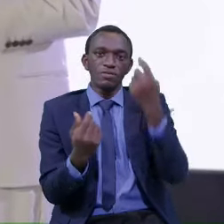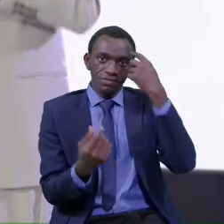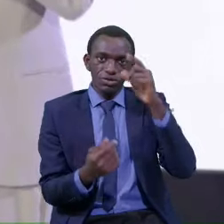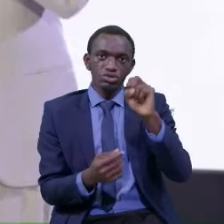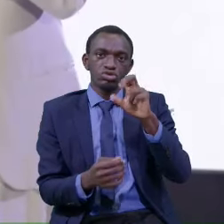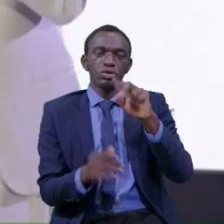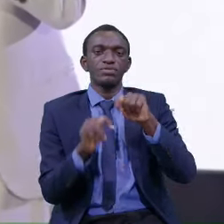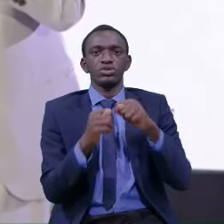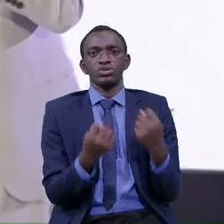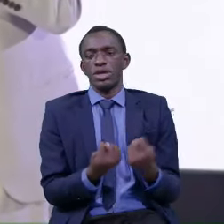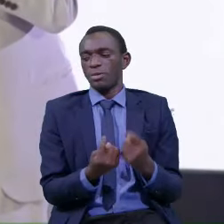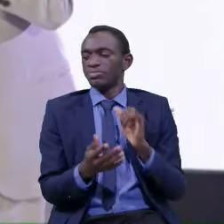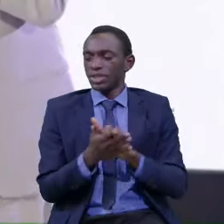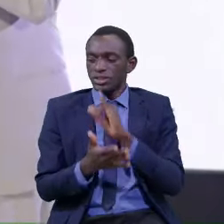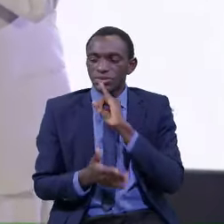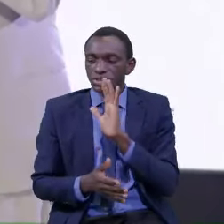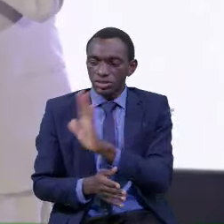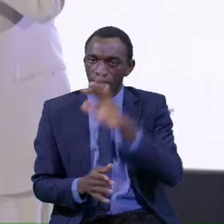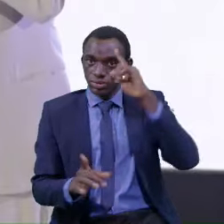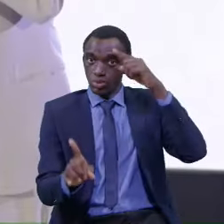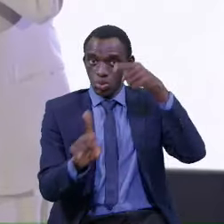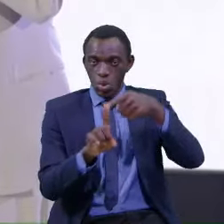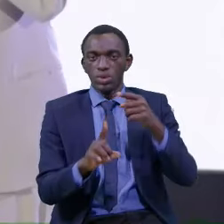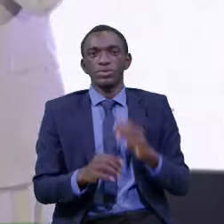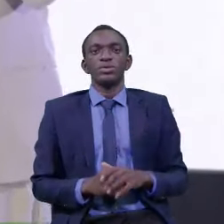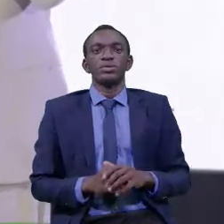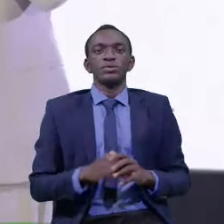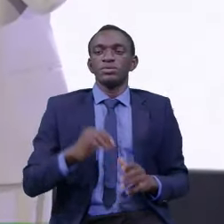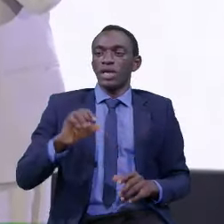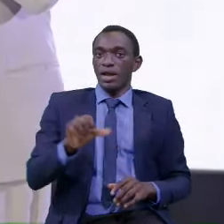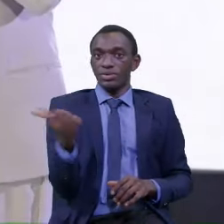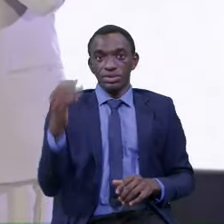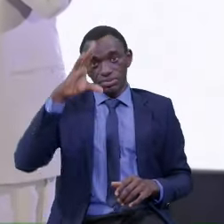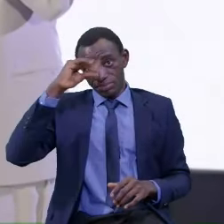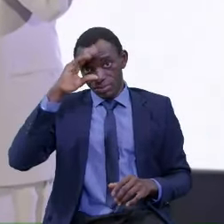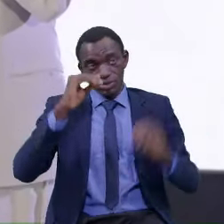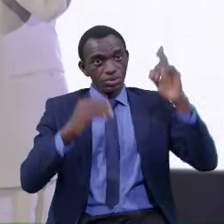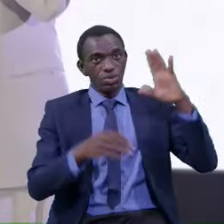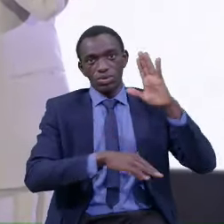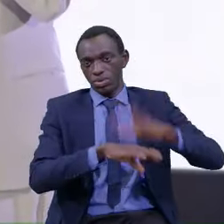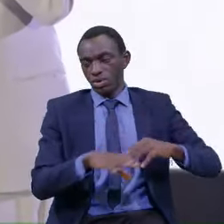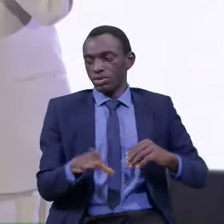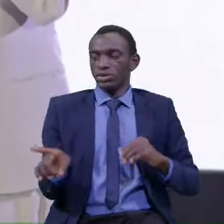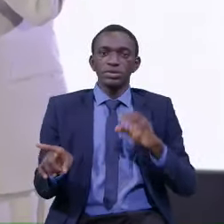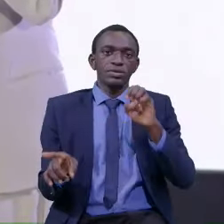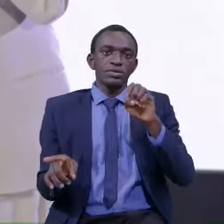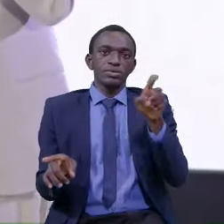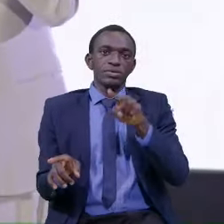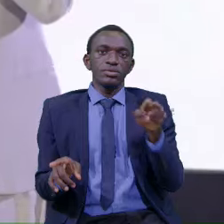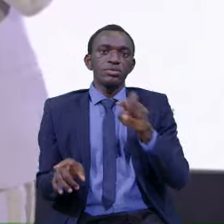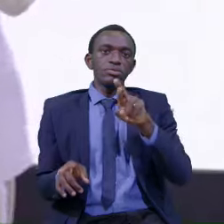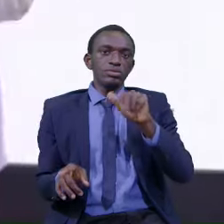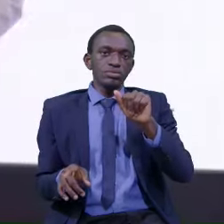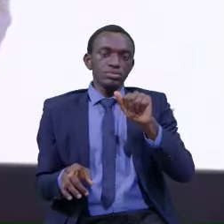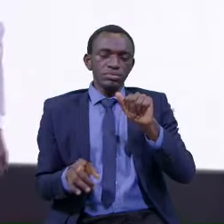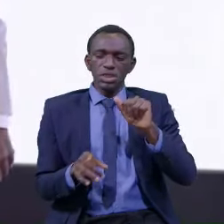the goal. Ezra, teach the people and bring them back to the land. That is the